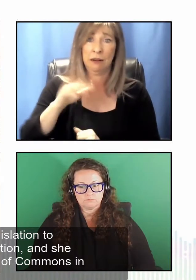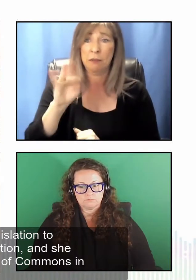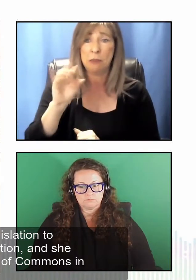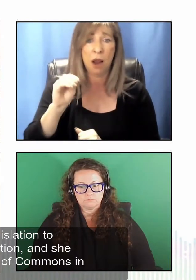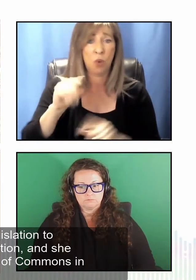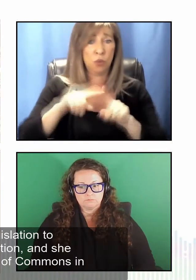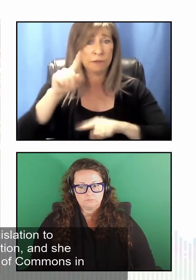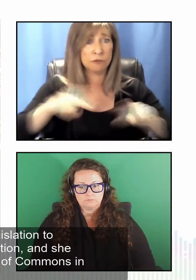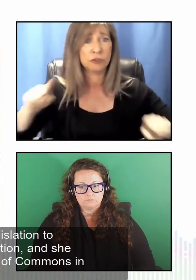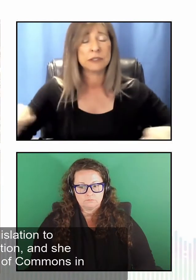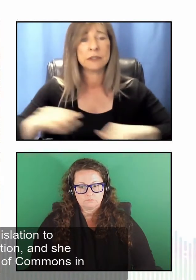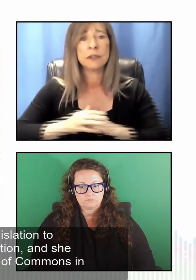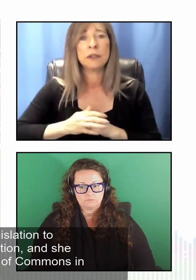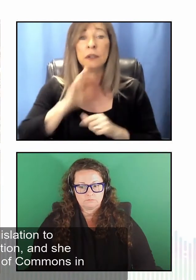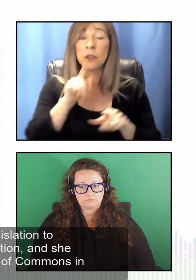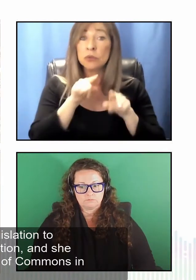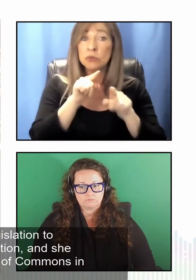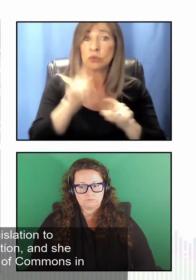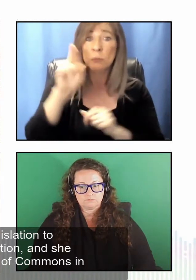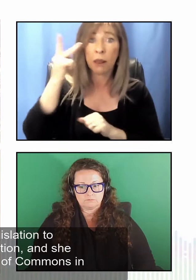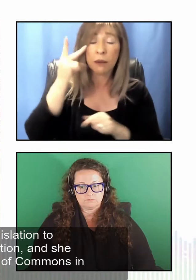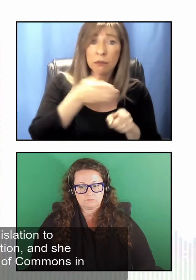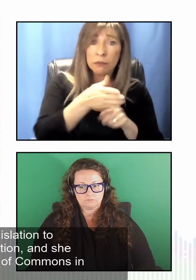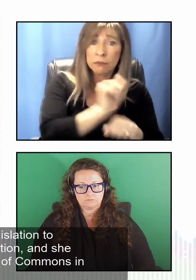she introduced legislation to protect Indigenous